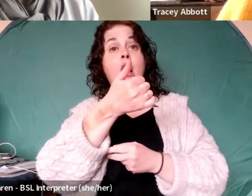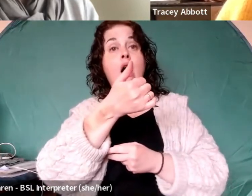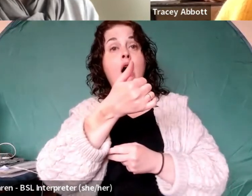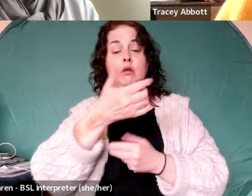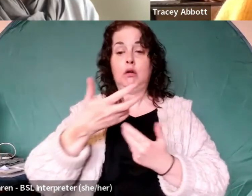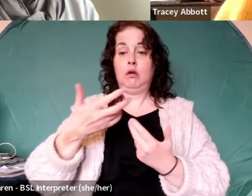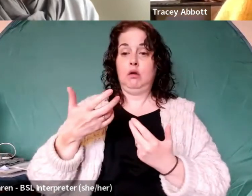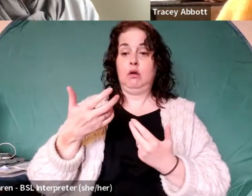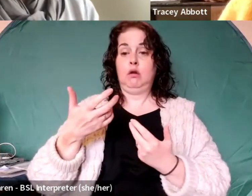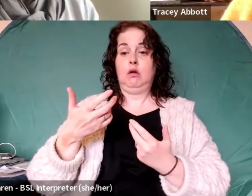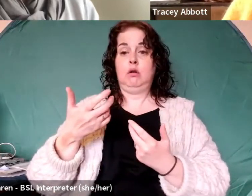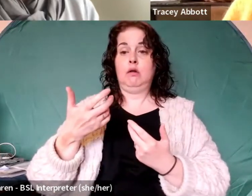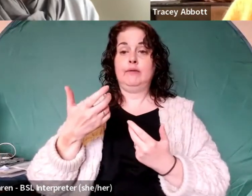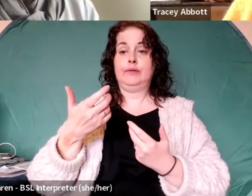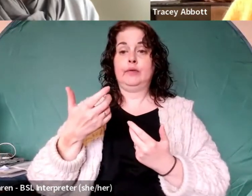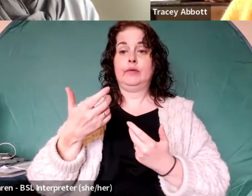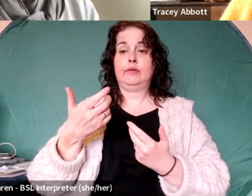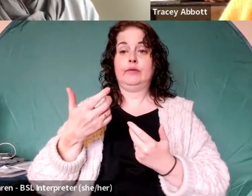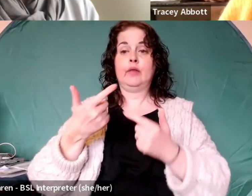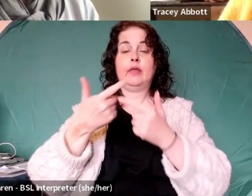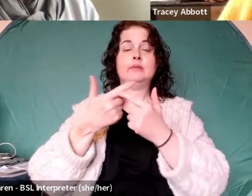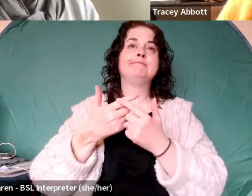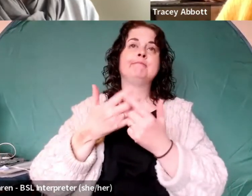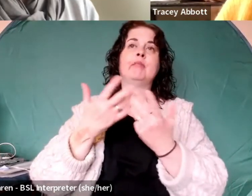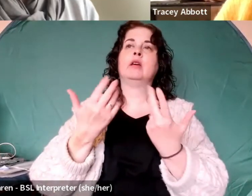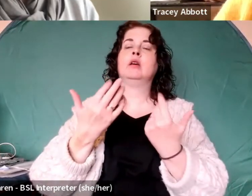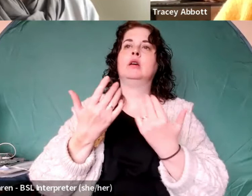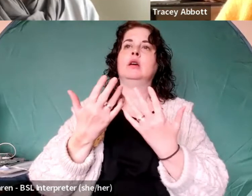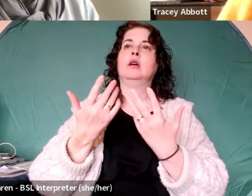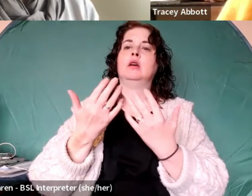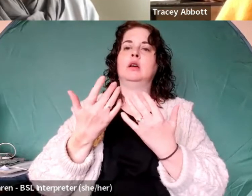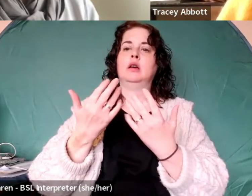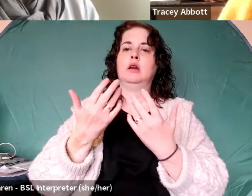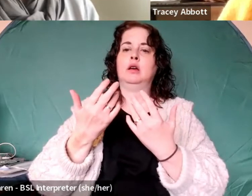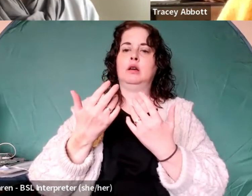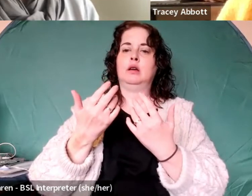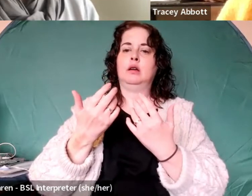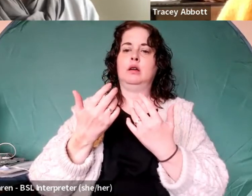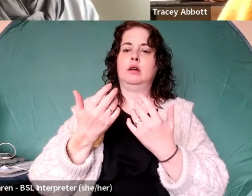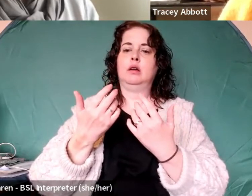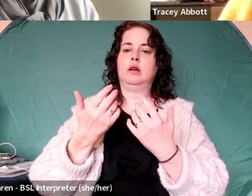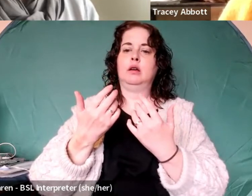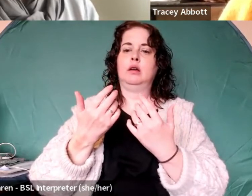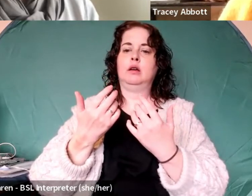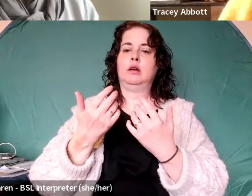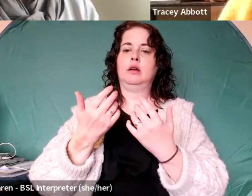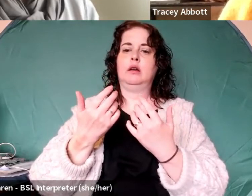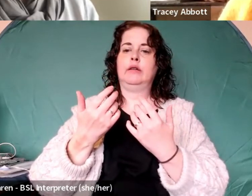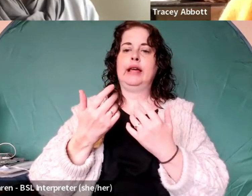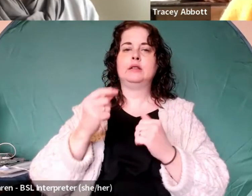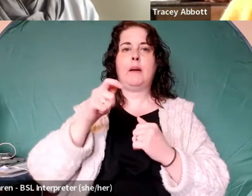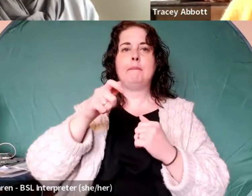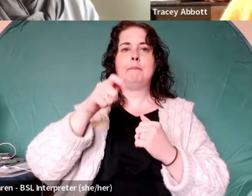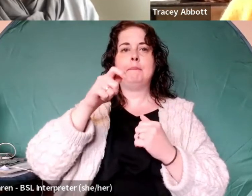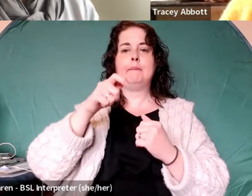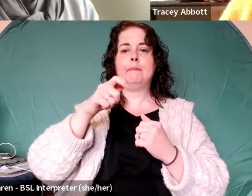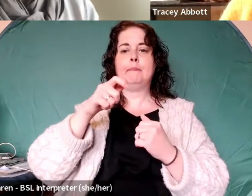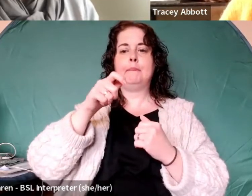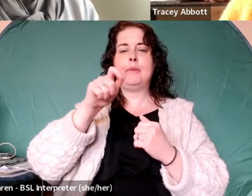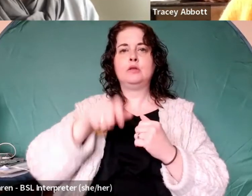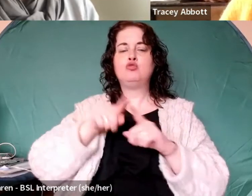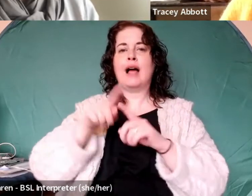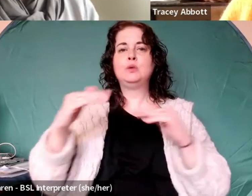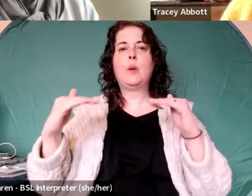You know, there's too much of kind of the personal and matching to what they have originally without